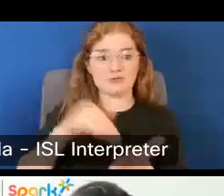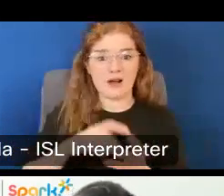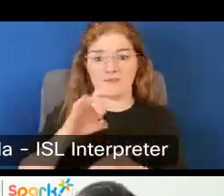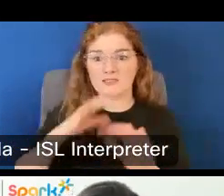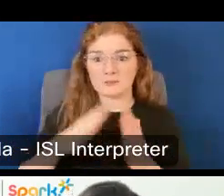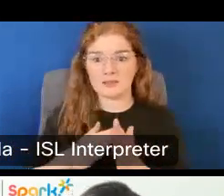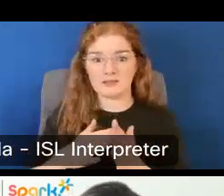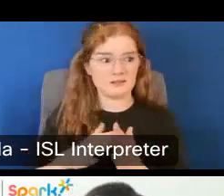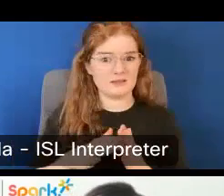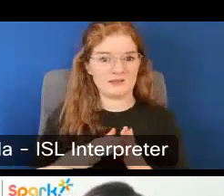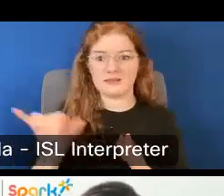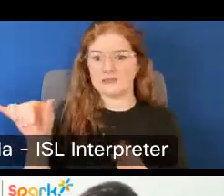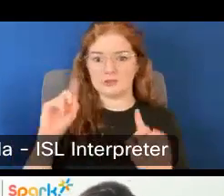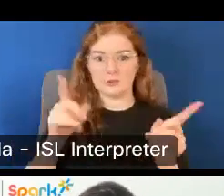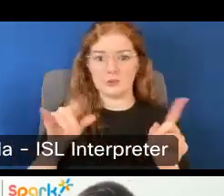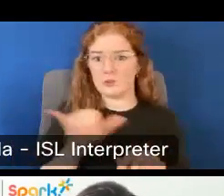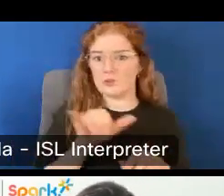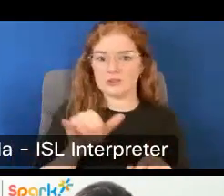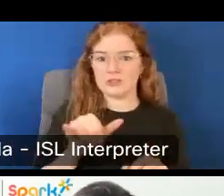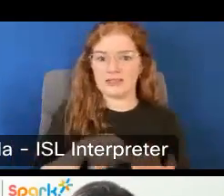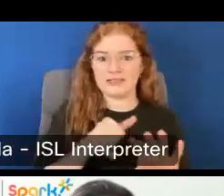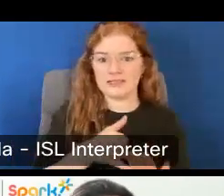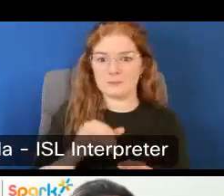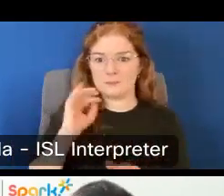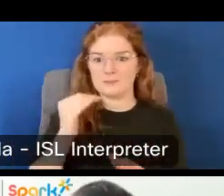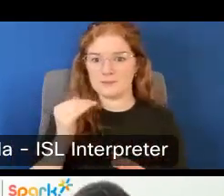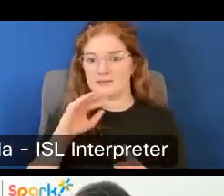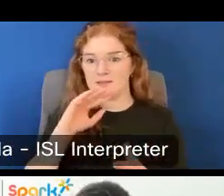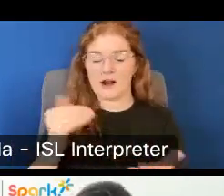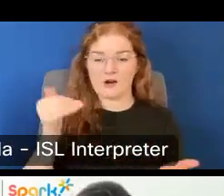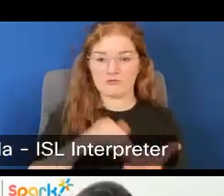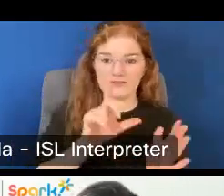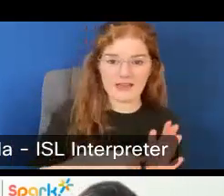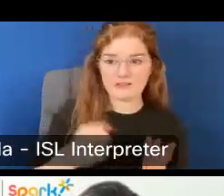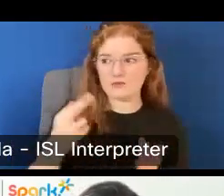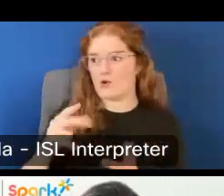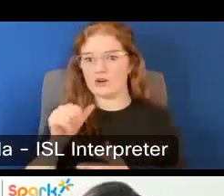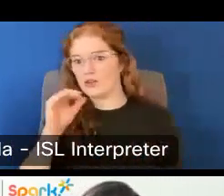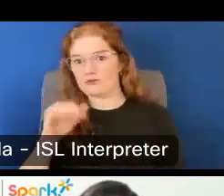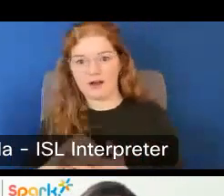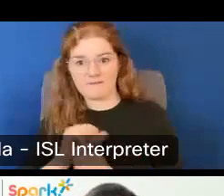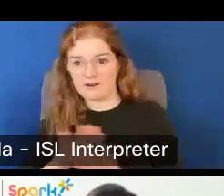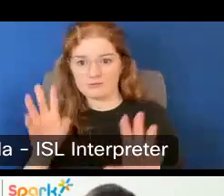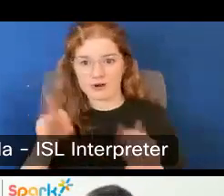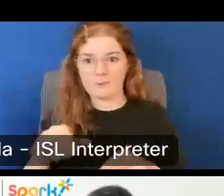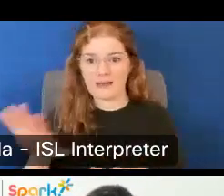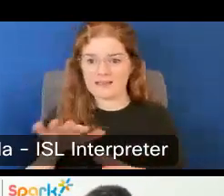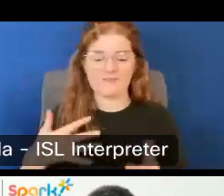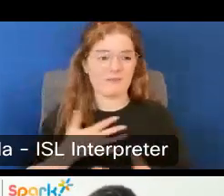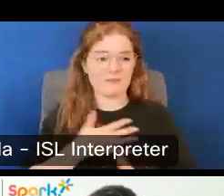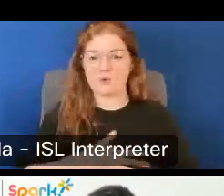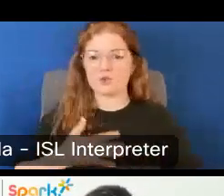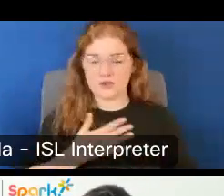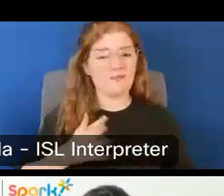appointments either late or not arriving at all, and they were extremely distressed. They were expressing